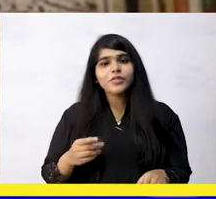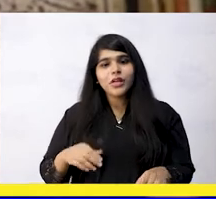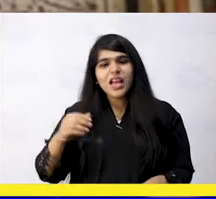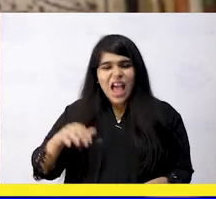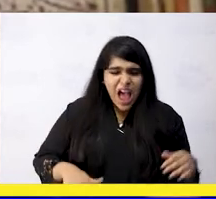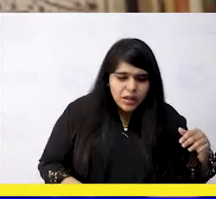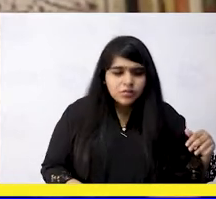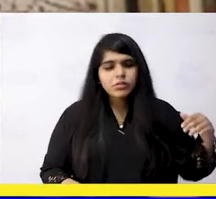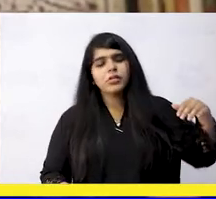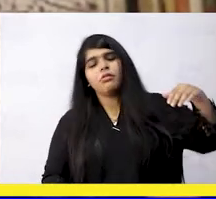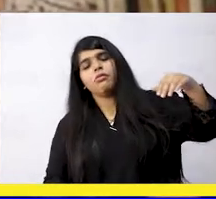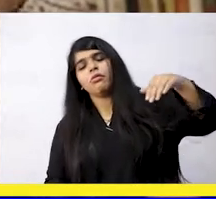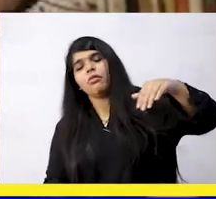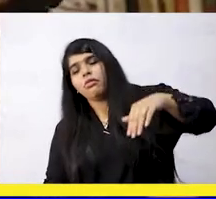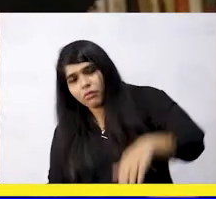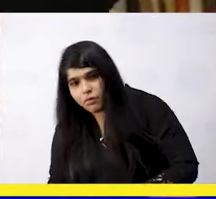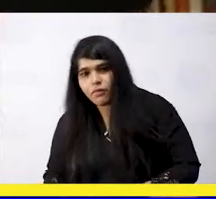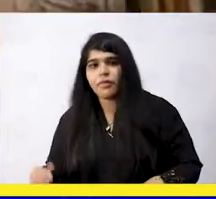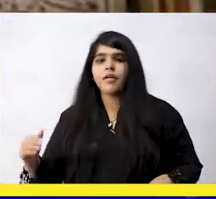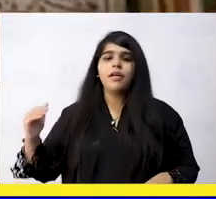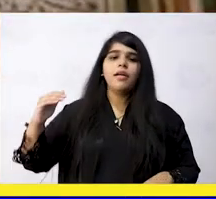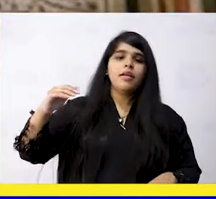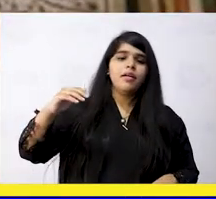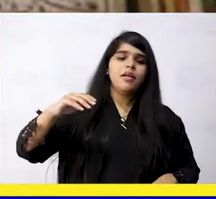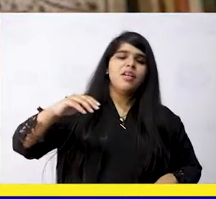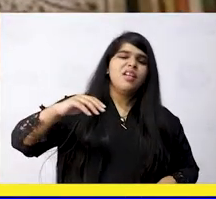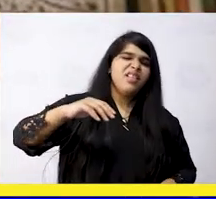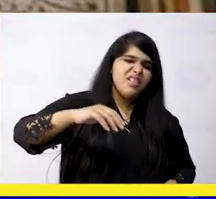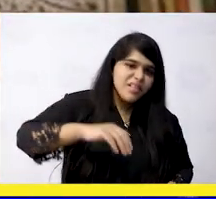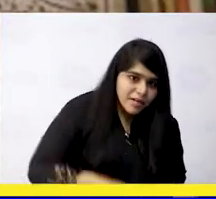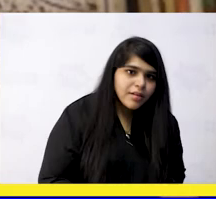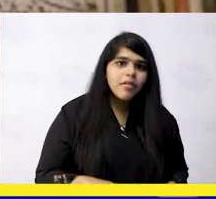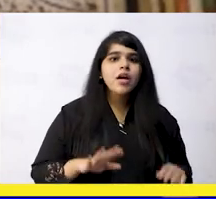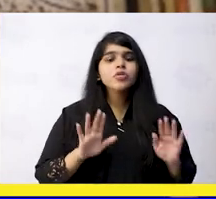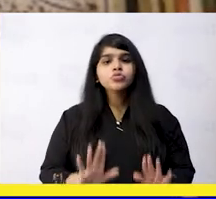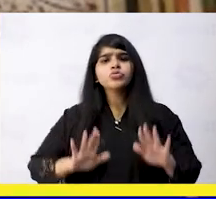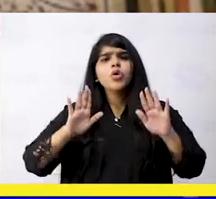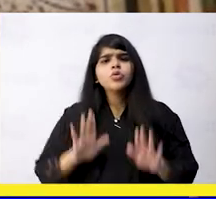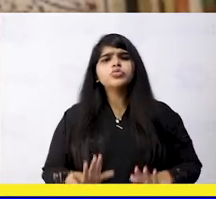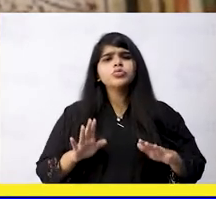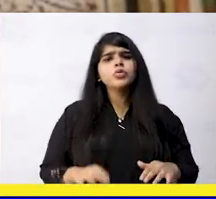And the tortoise lifted one leg and took a step.